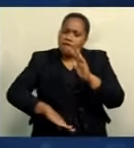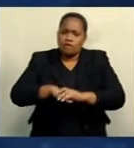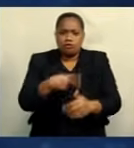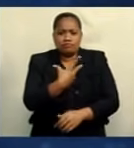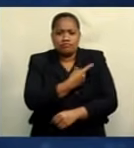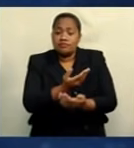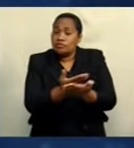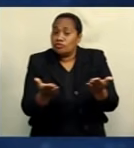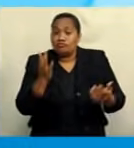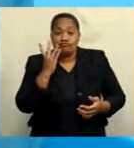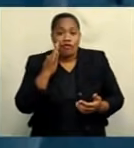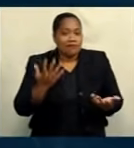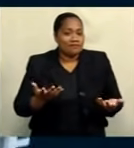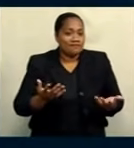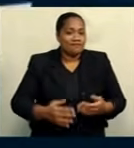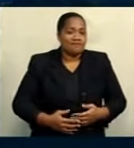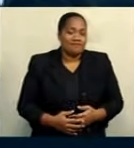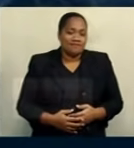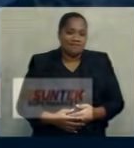jabs?